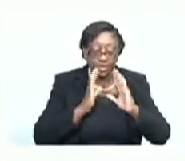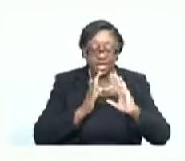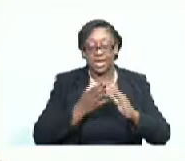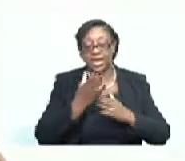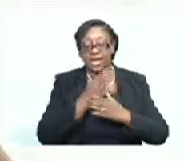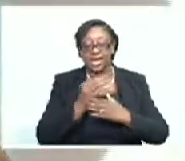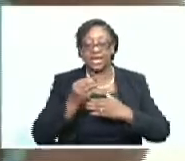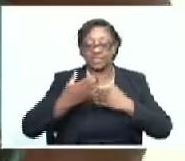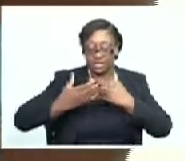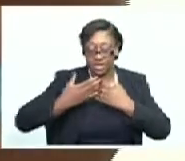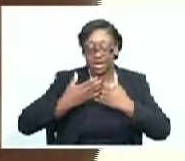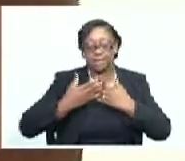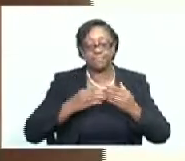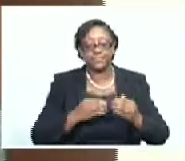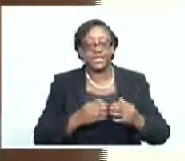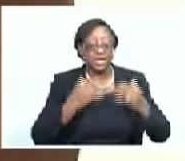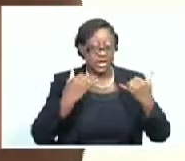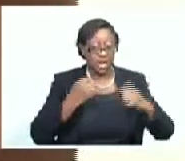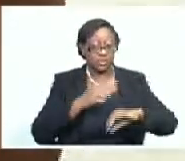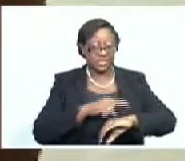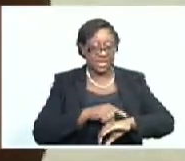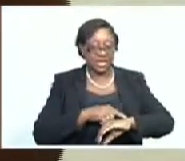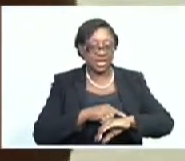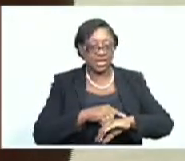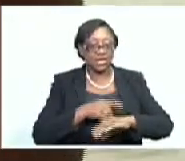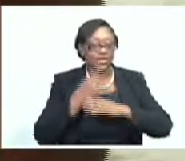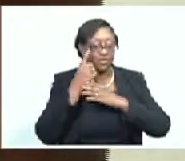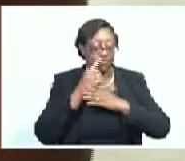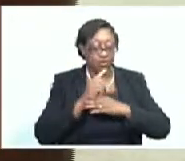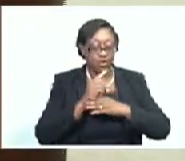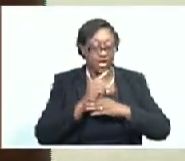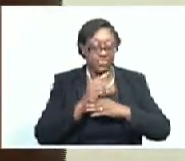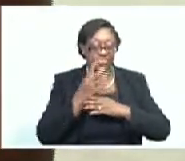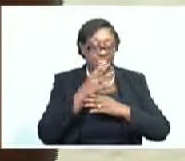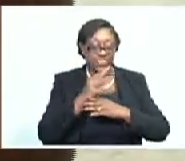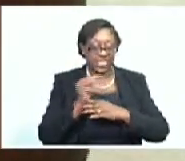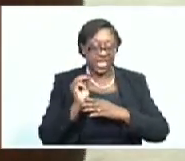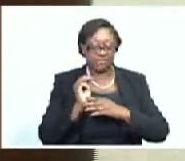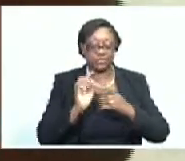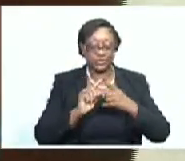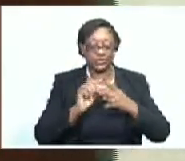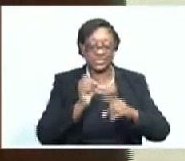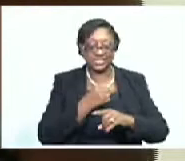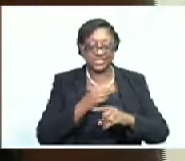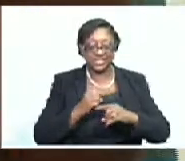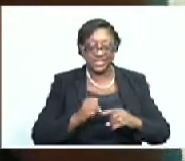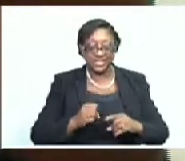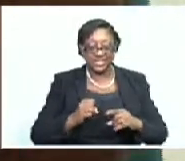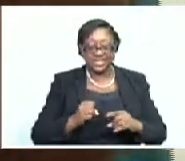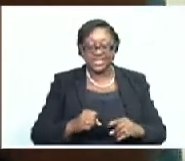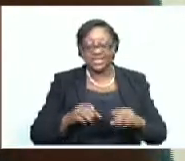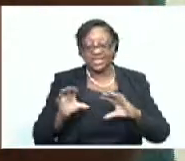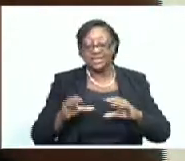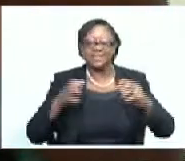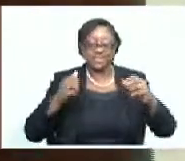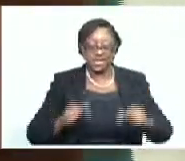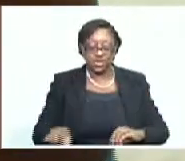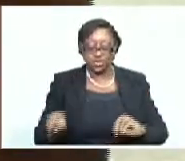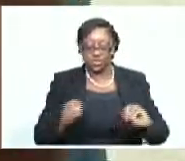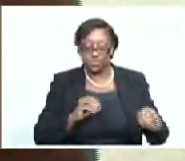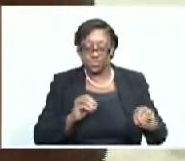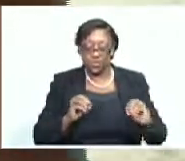become close in that respect. Now it's time for an a cappella performance by the incredible duo. Can you move your body